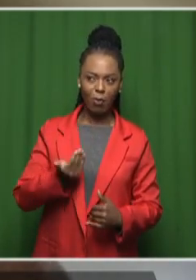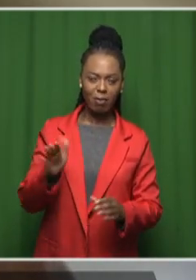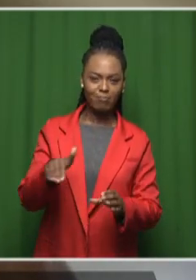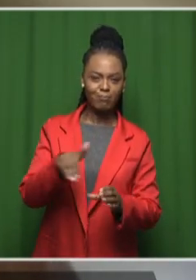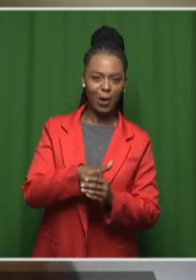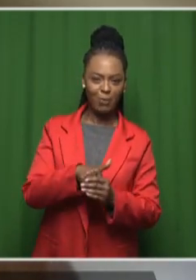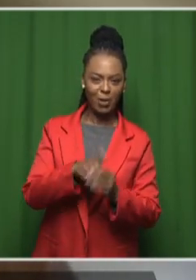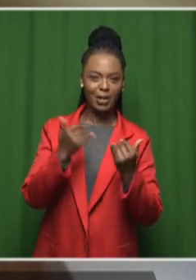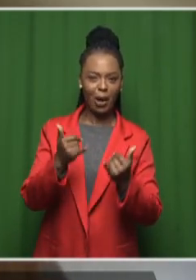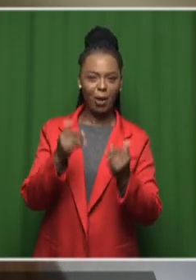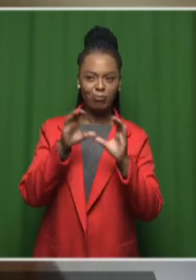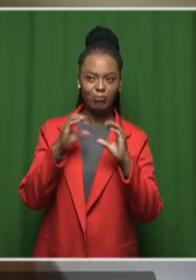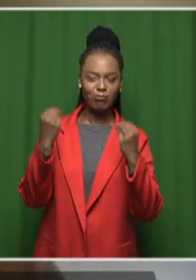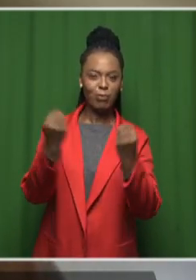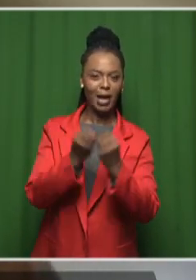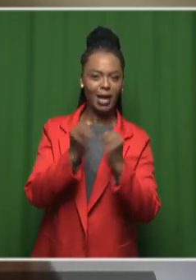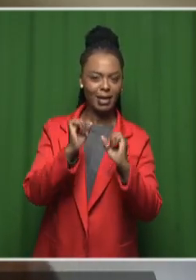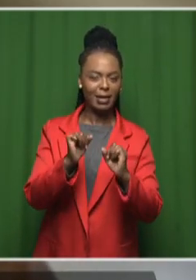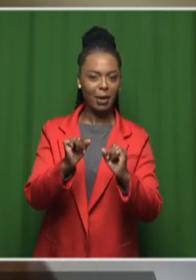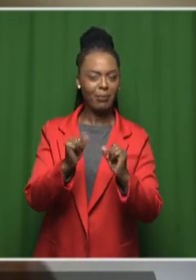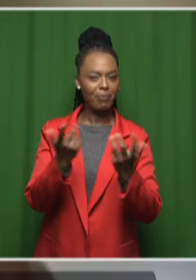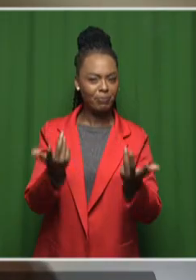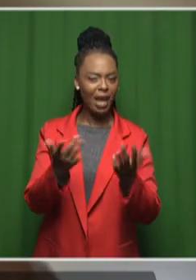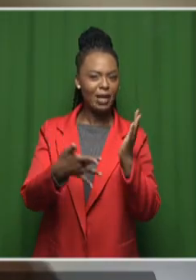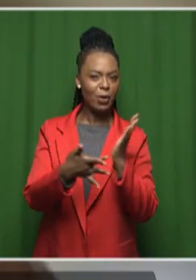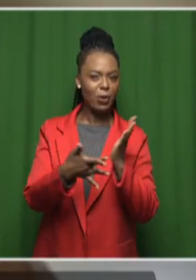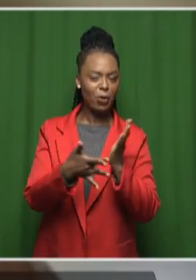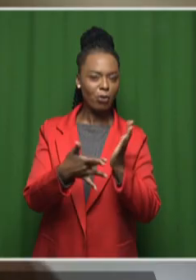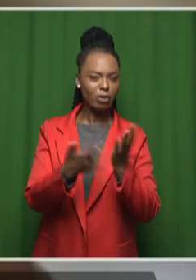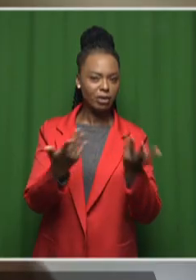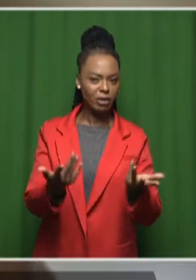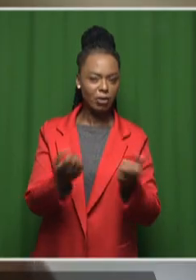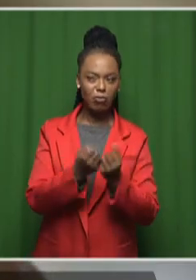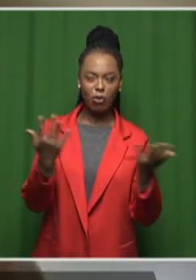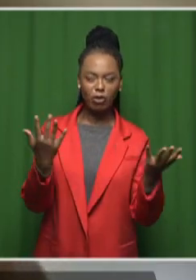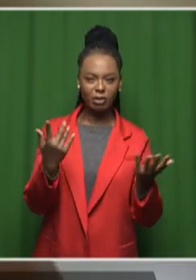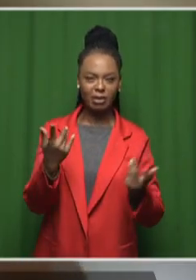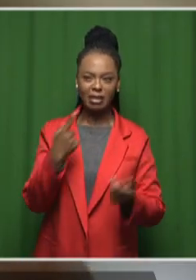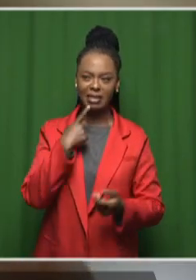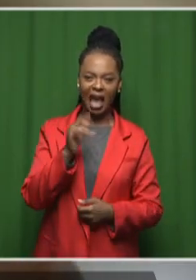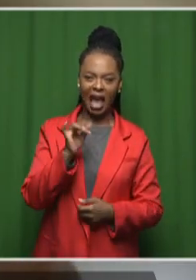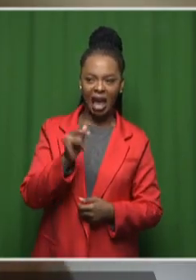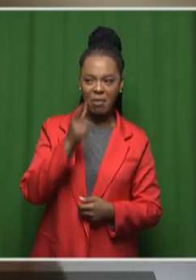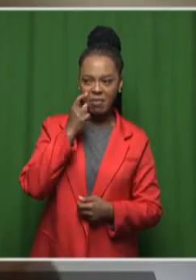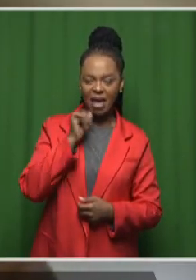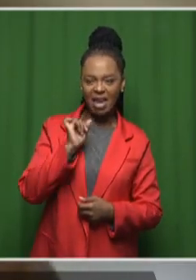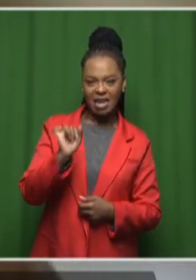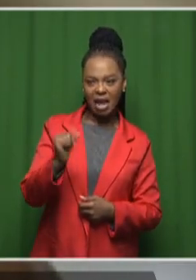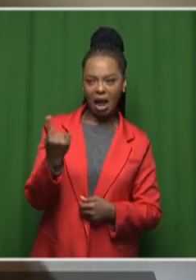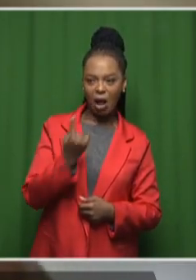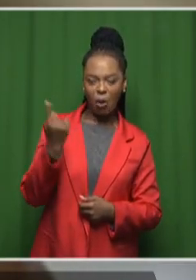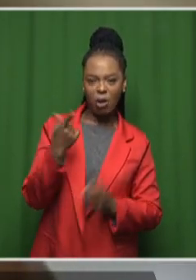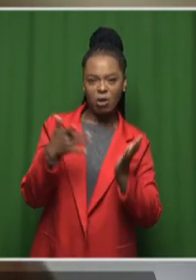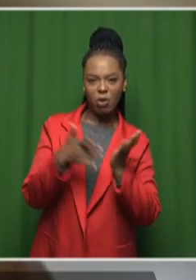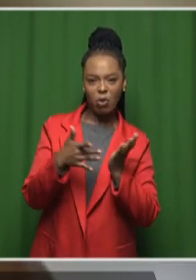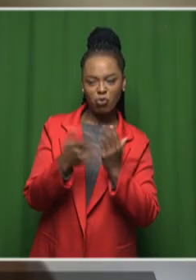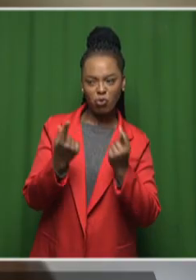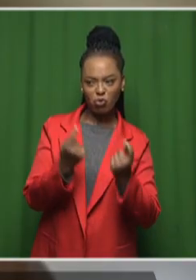tech industry, more and more people moving away from traditional gendered roles and entering into an industry that